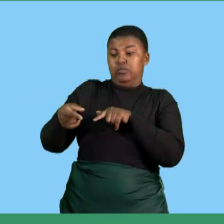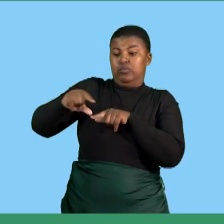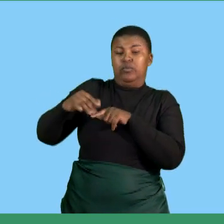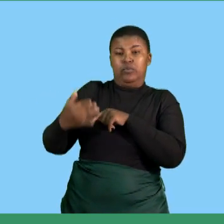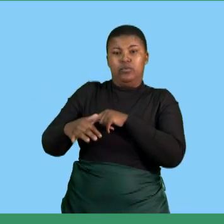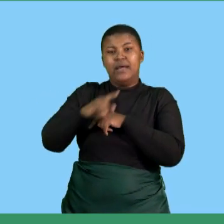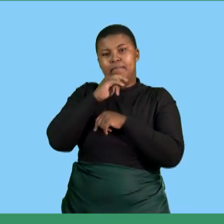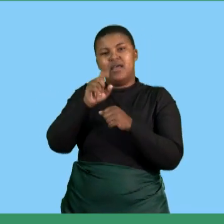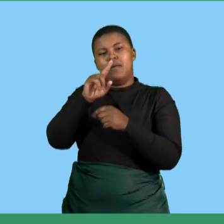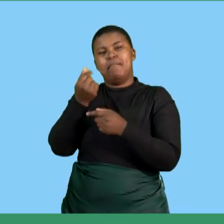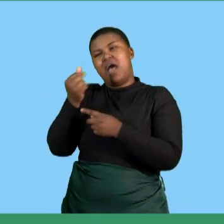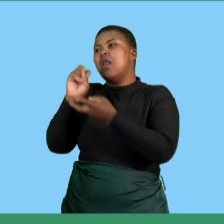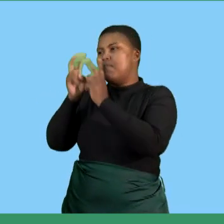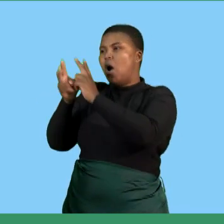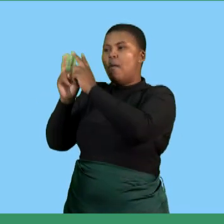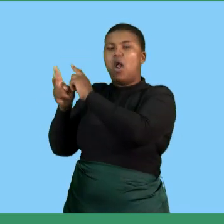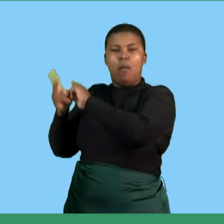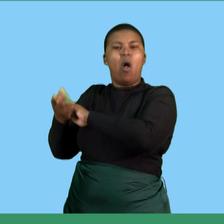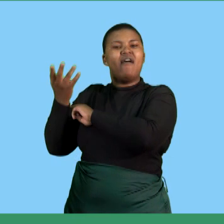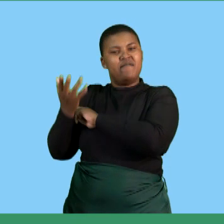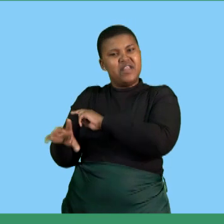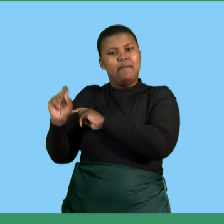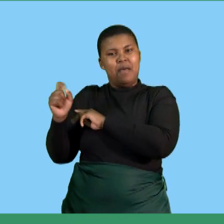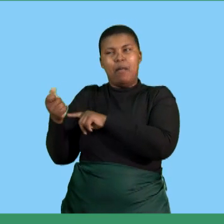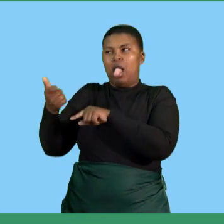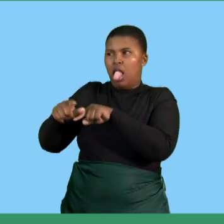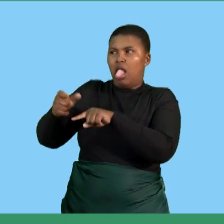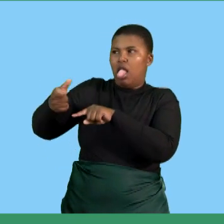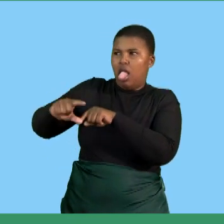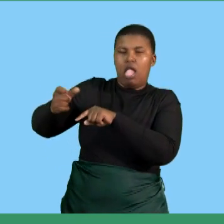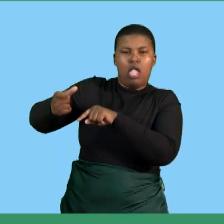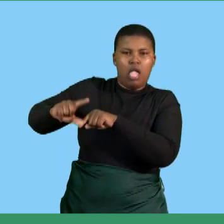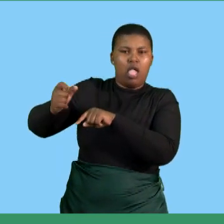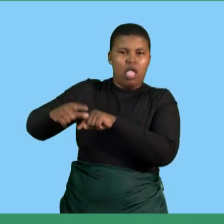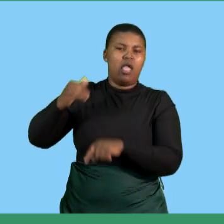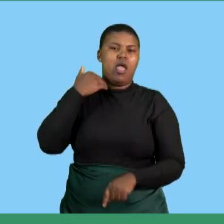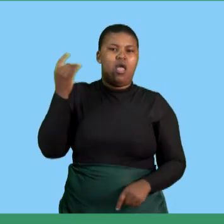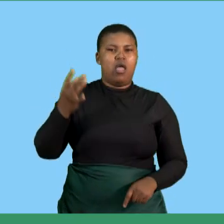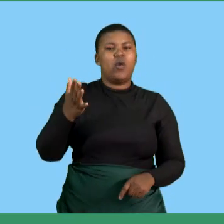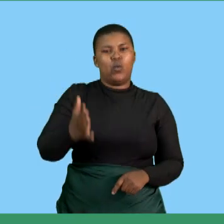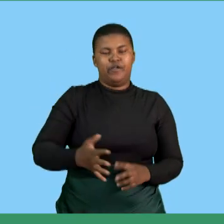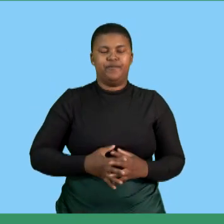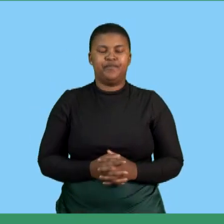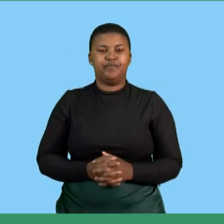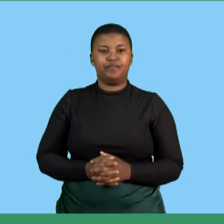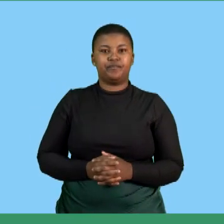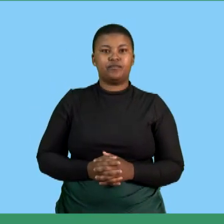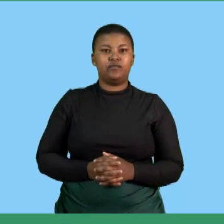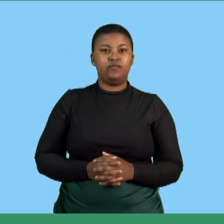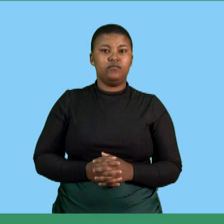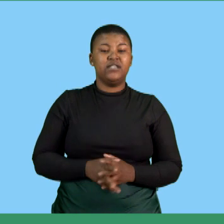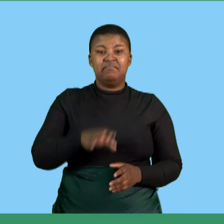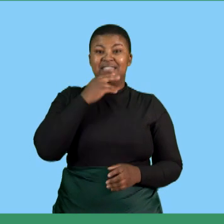then this means that the loans you as a business have gotten from banks will become more